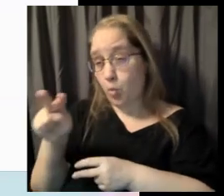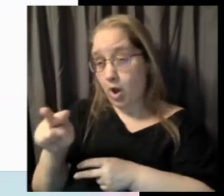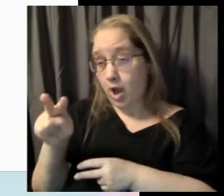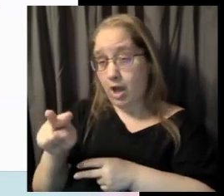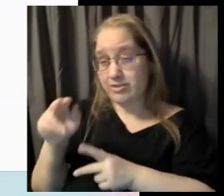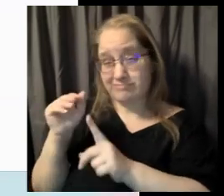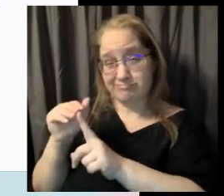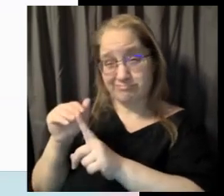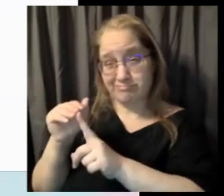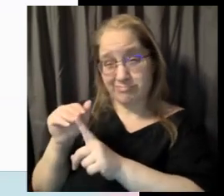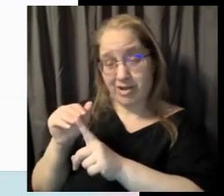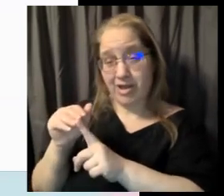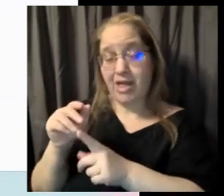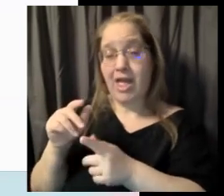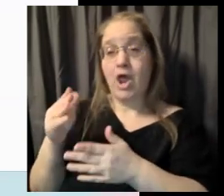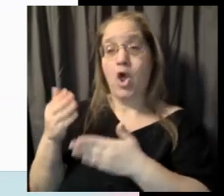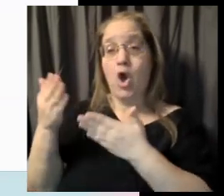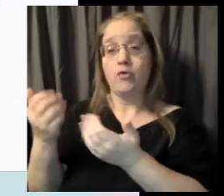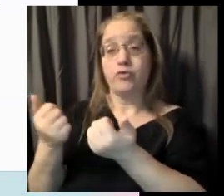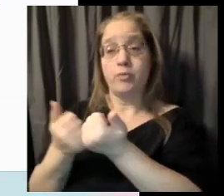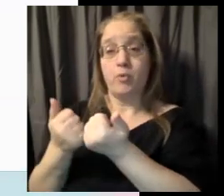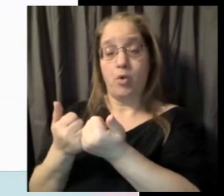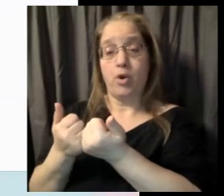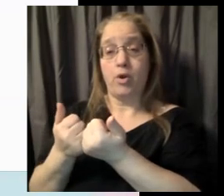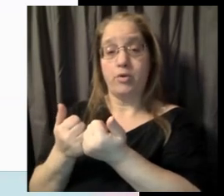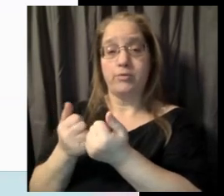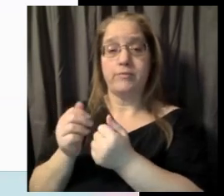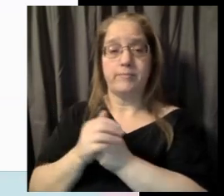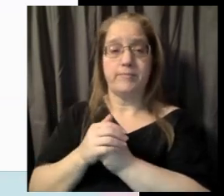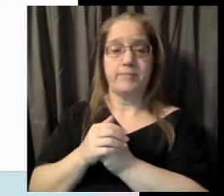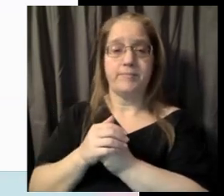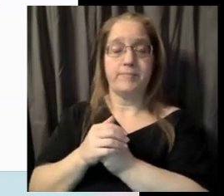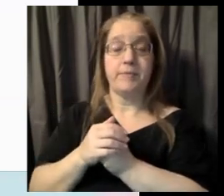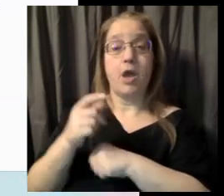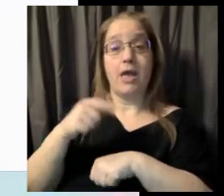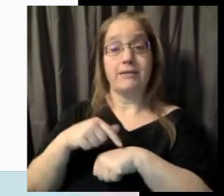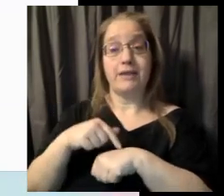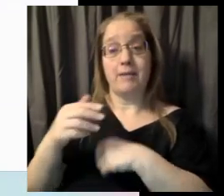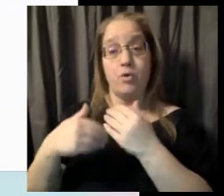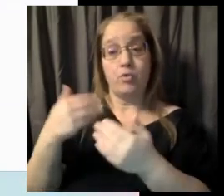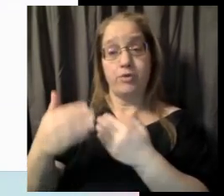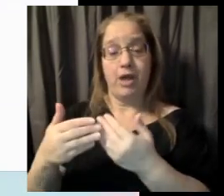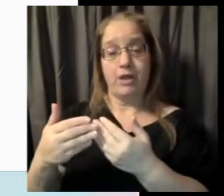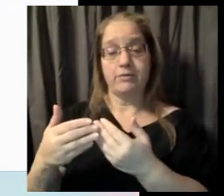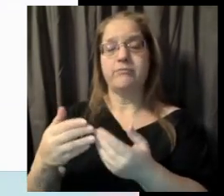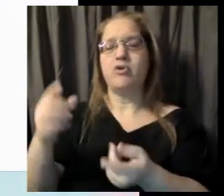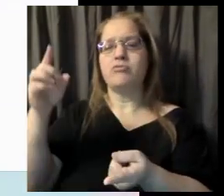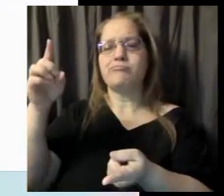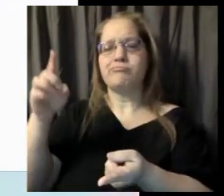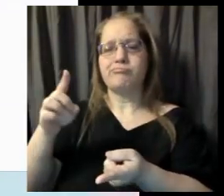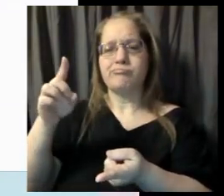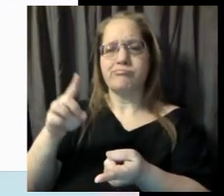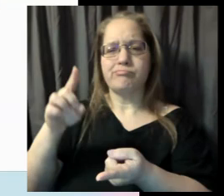gentle reminders and then also offer support as they follow the steps. Over time, gradually reduce the